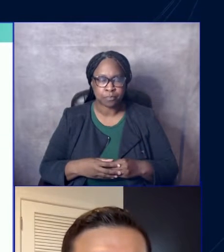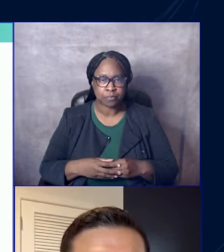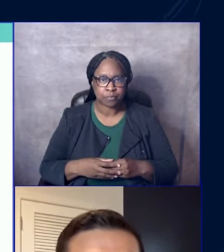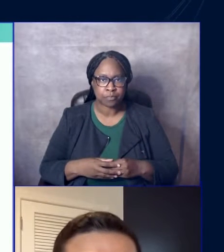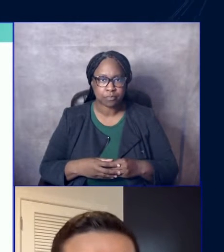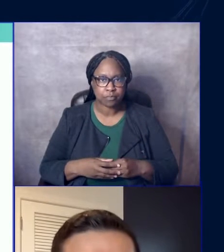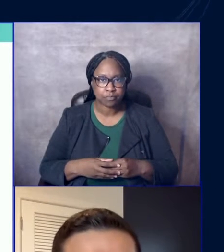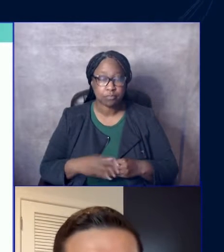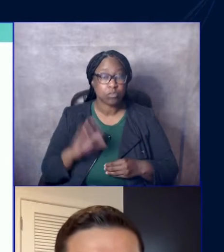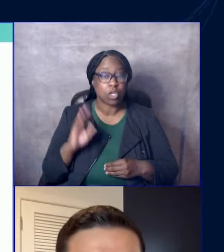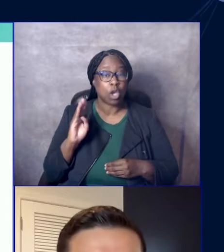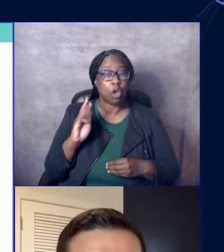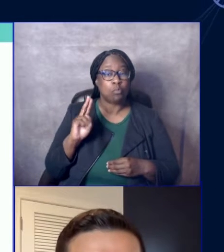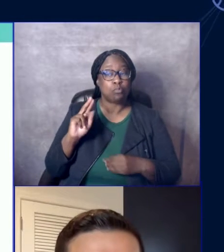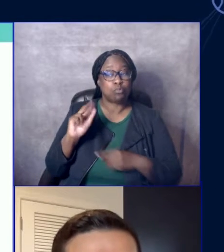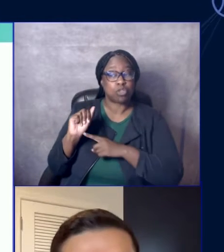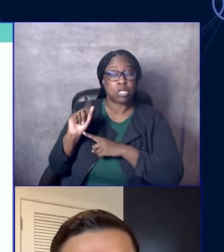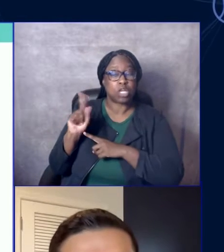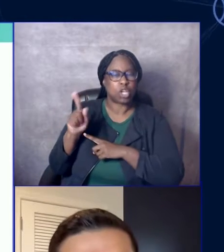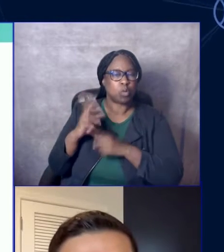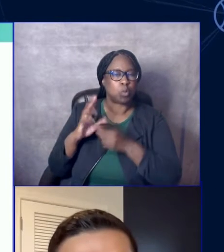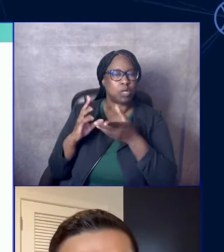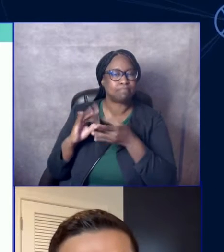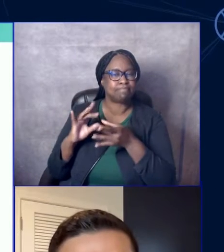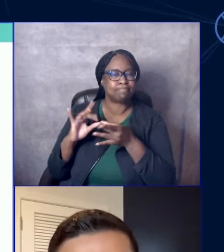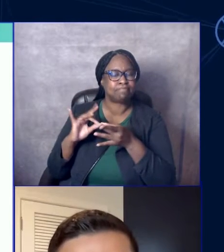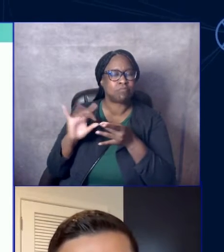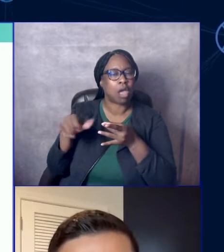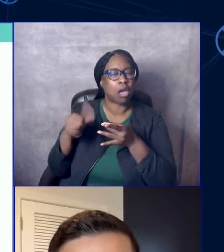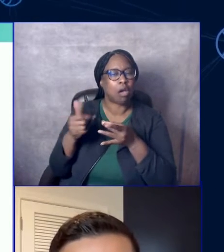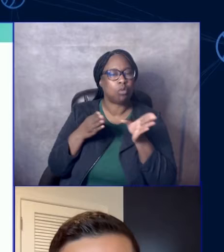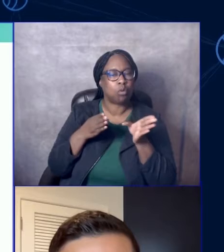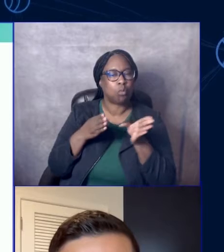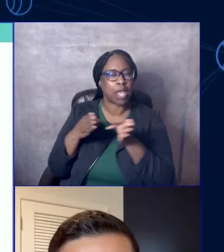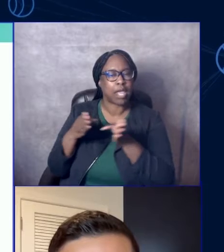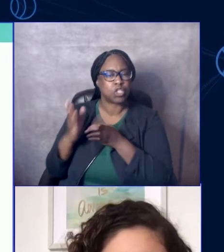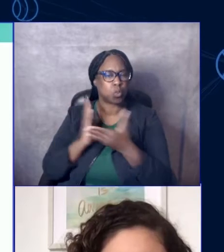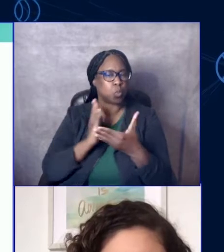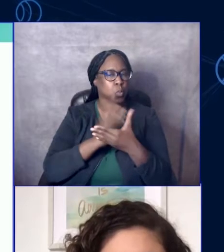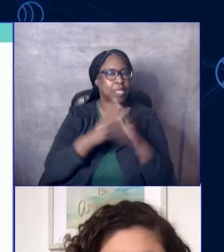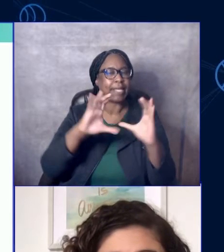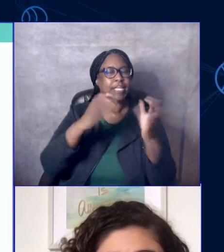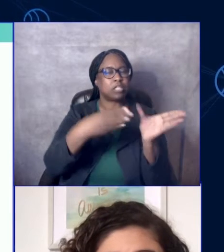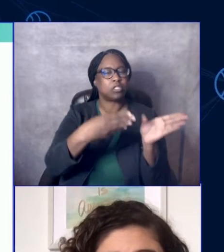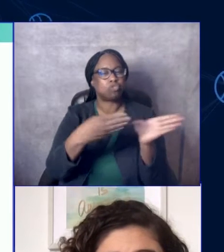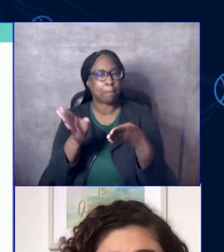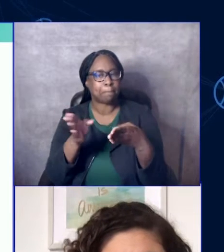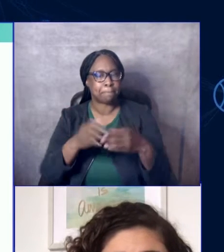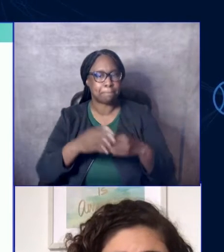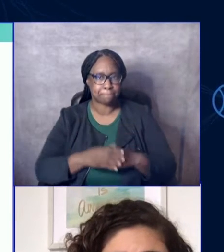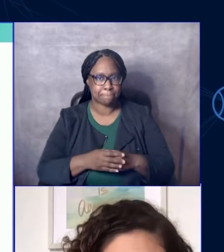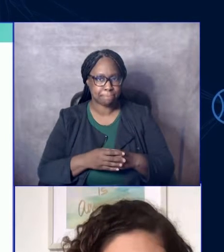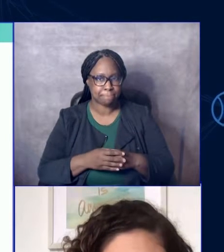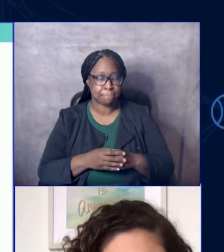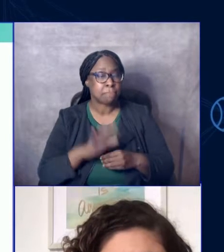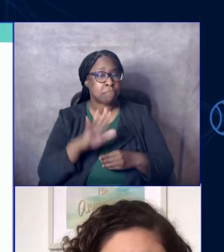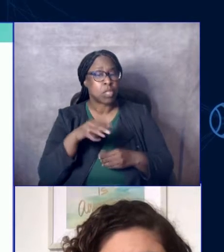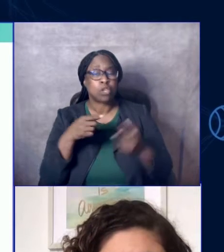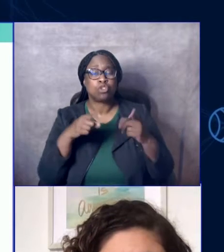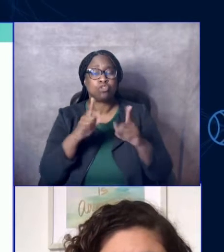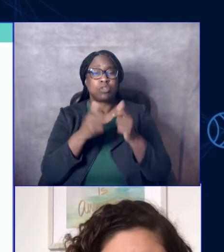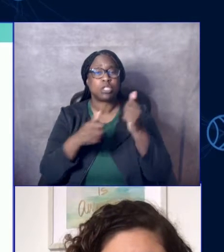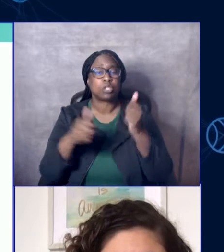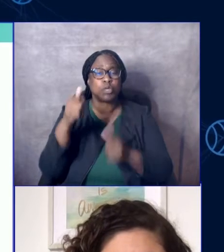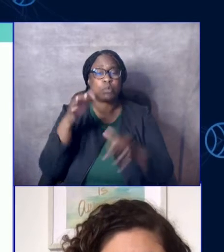Bruna's going to talk to us a little bit through about some other ways that we disrupted. So during the Supreme Court hearing, Chief